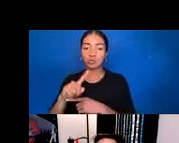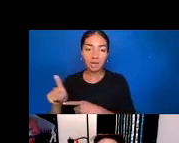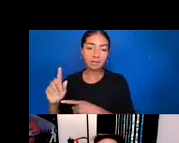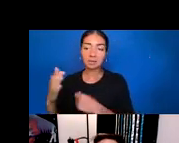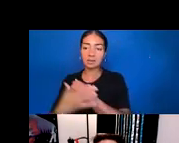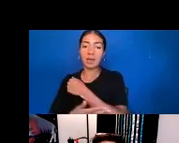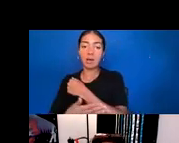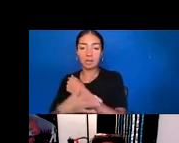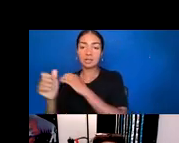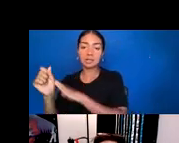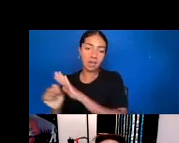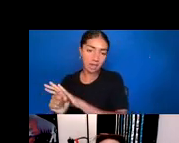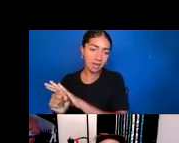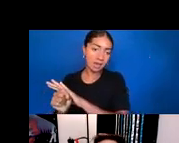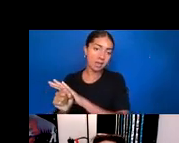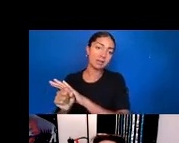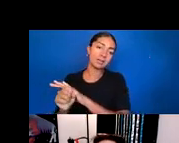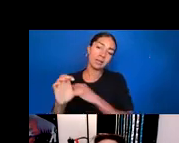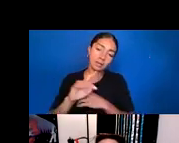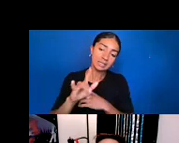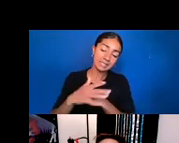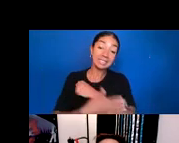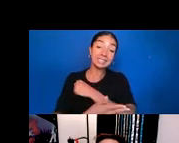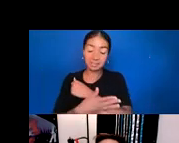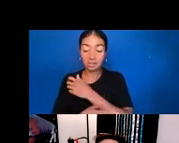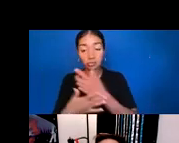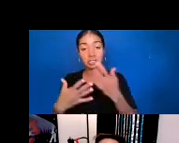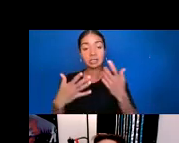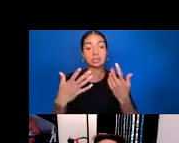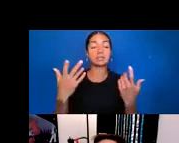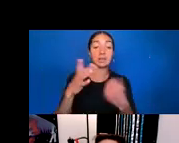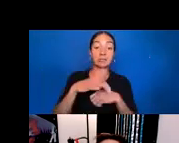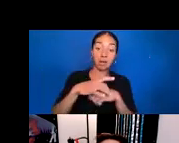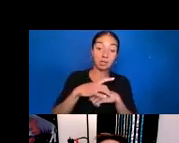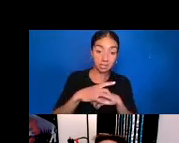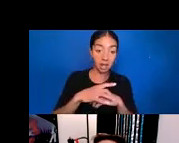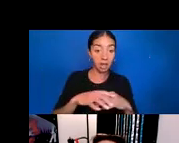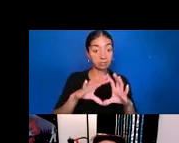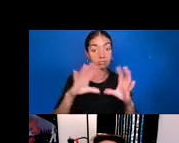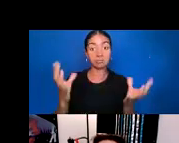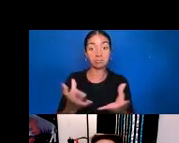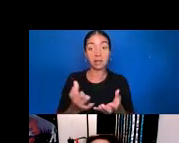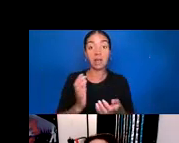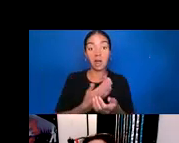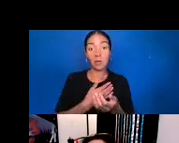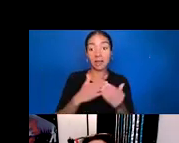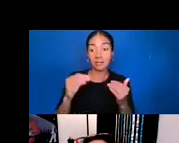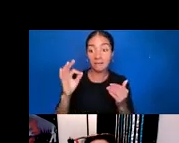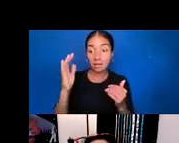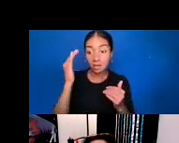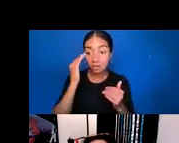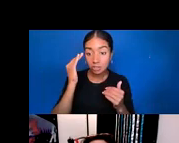state, our country, our continent, our level of consciousness, the